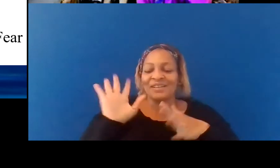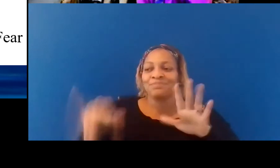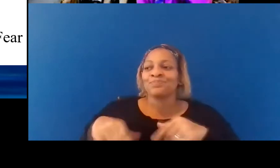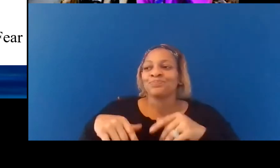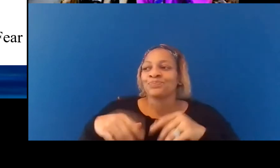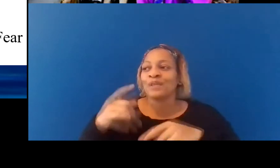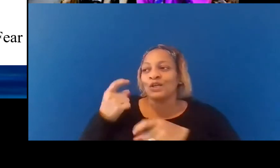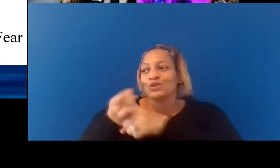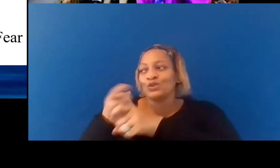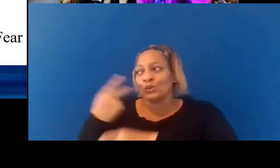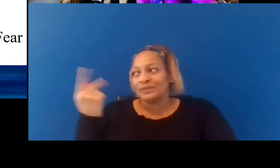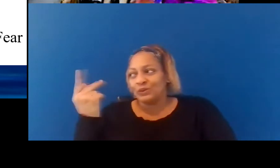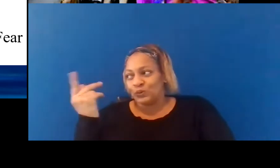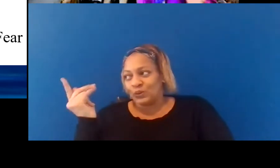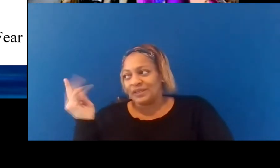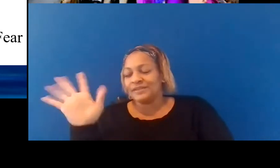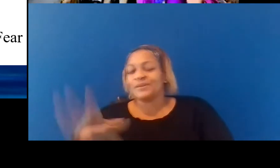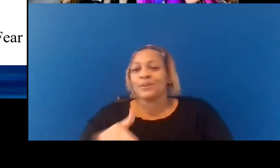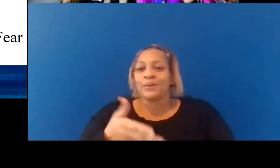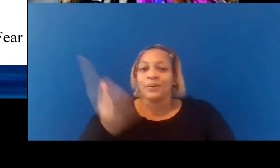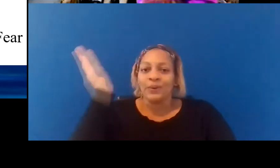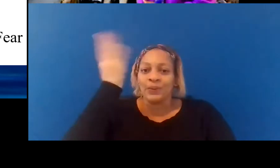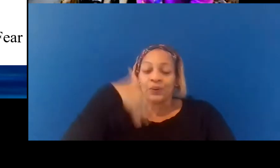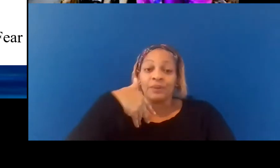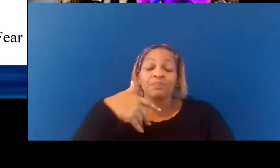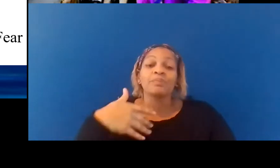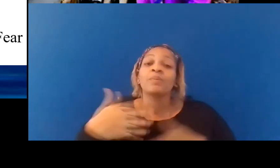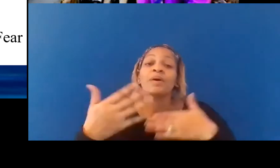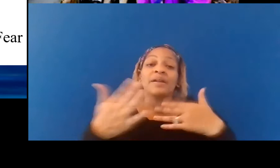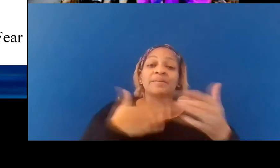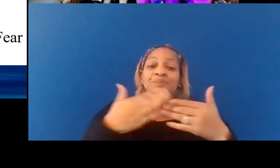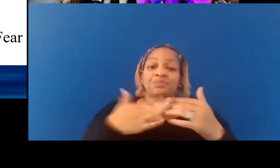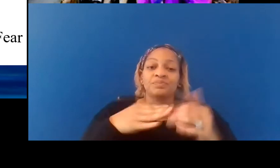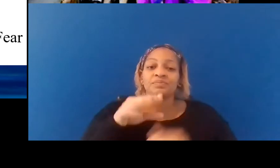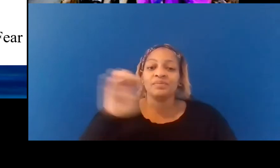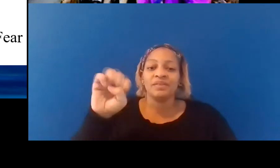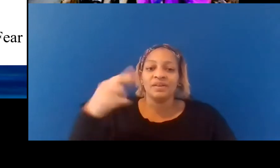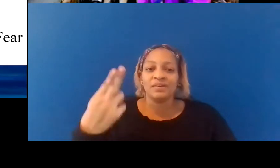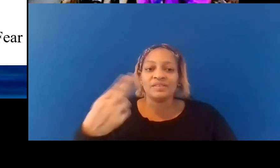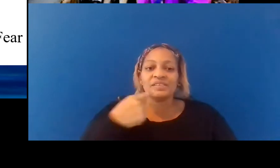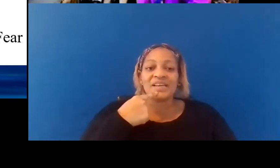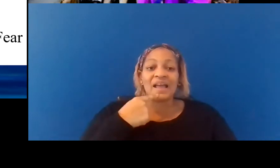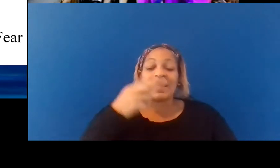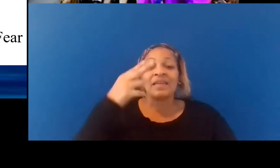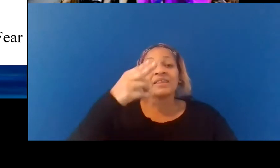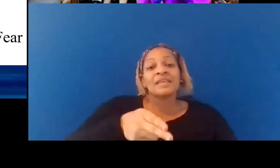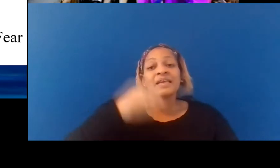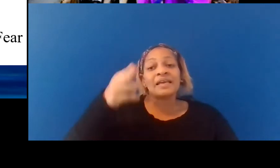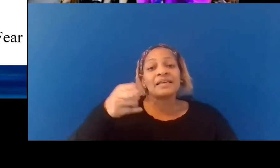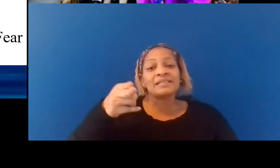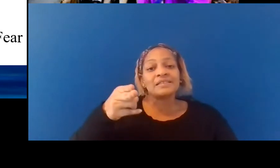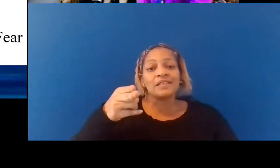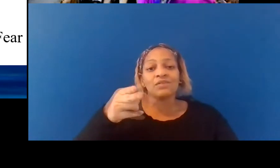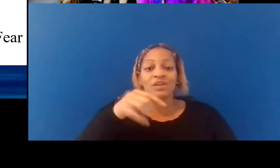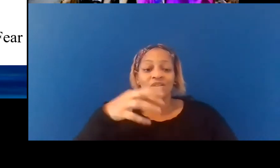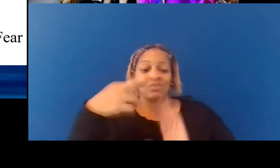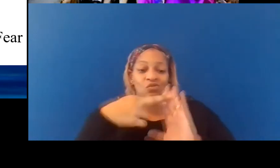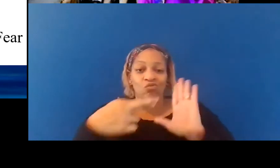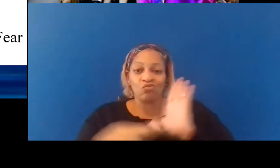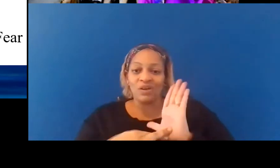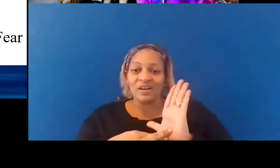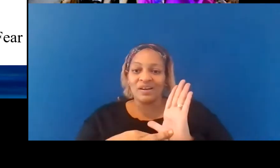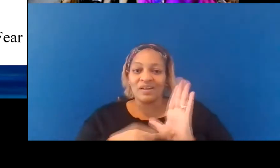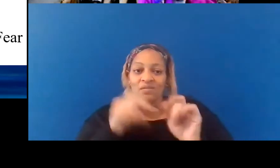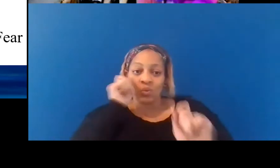the history of man, the history of humanity is a record of the awakening of the self,